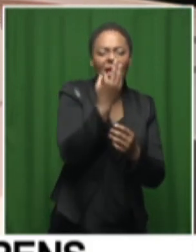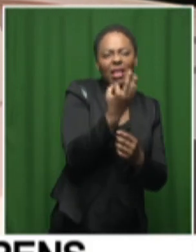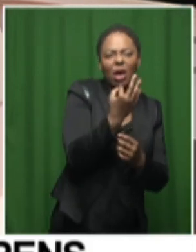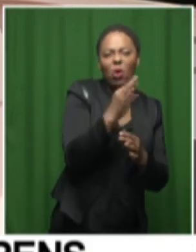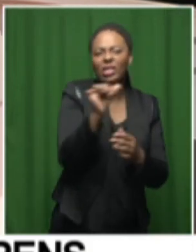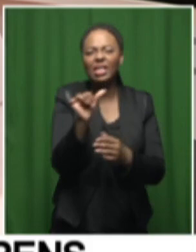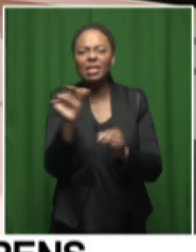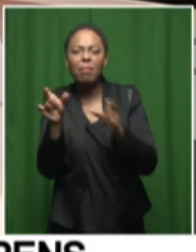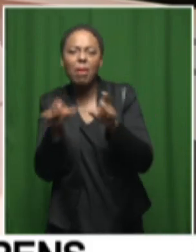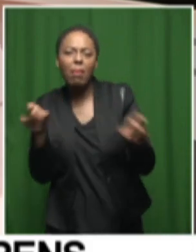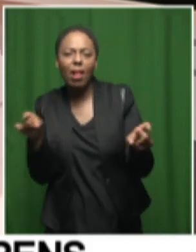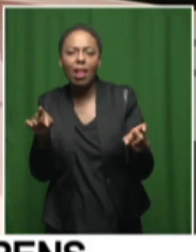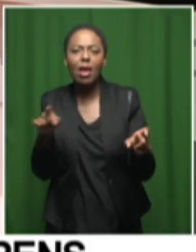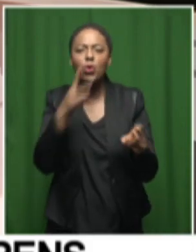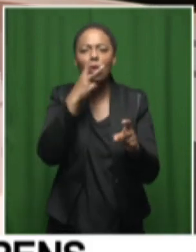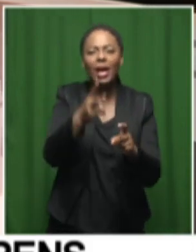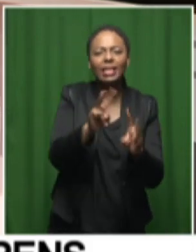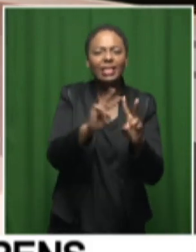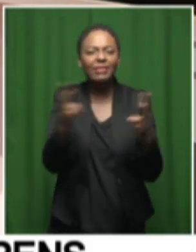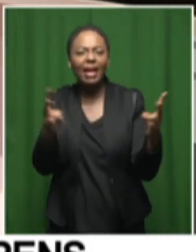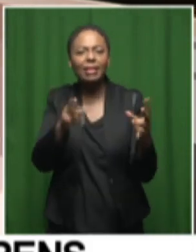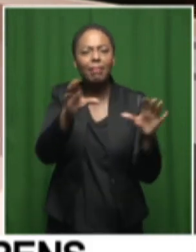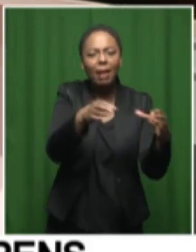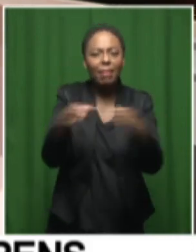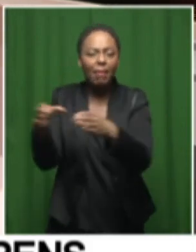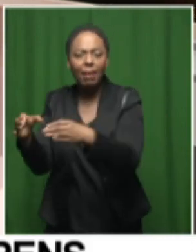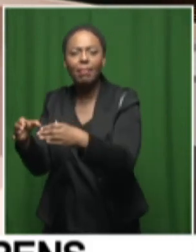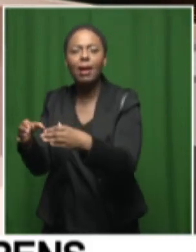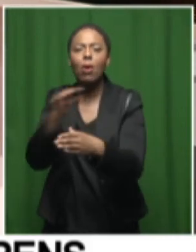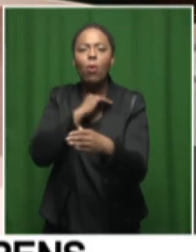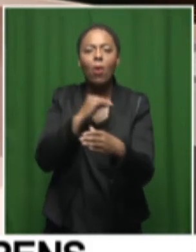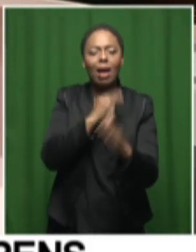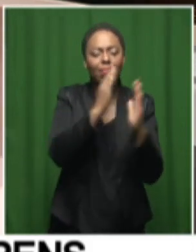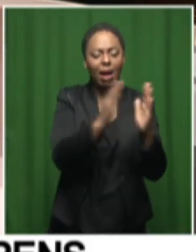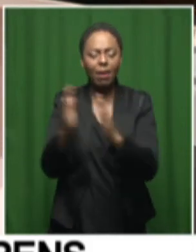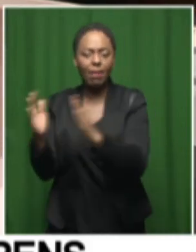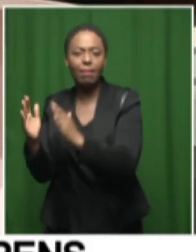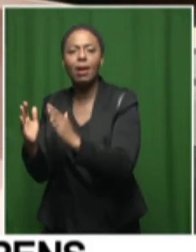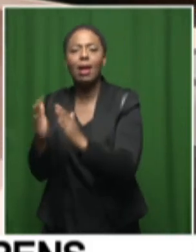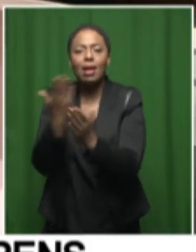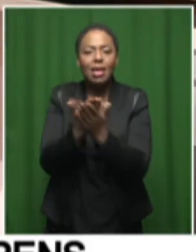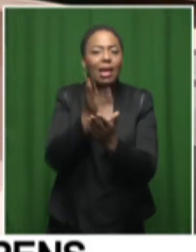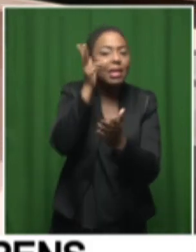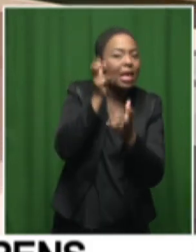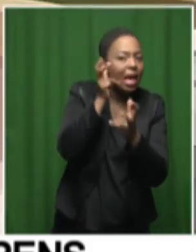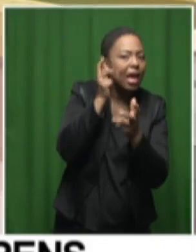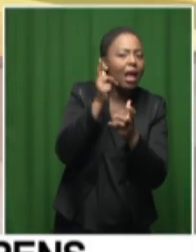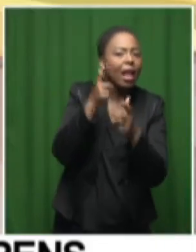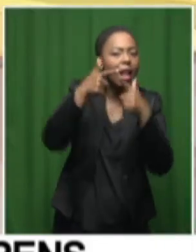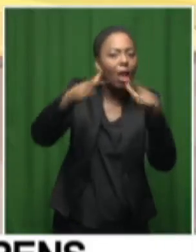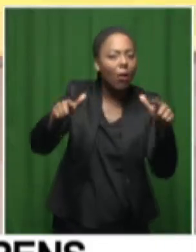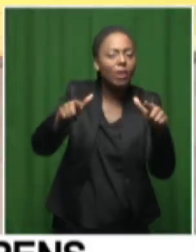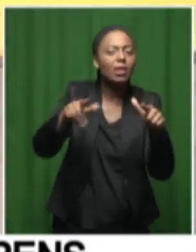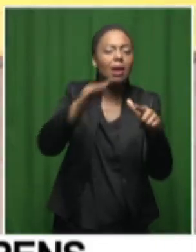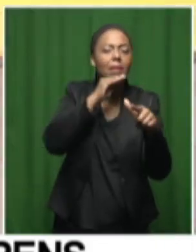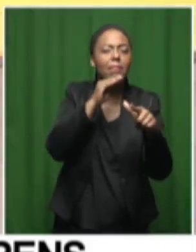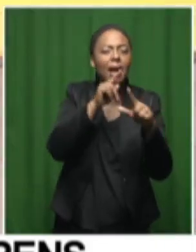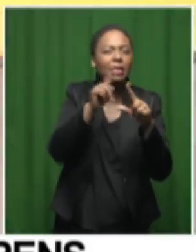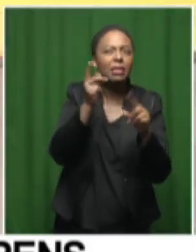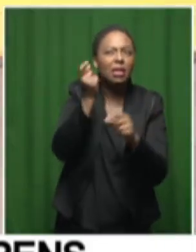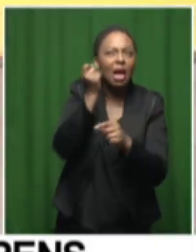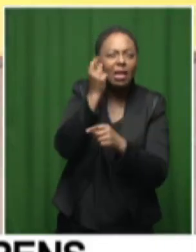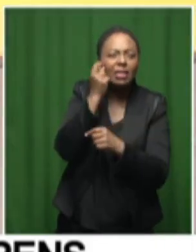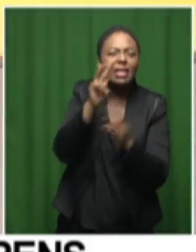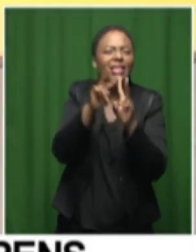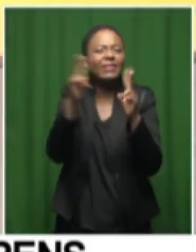people and you read the different parts, because hearing someone else's intonation of the words makes it sound completely different and you